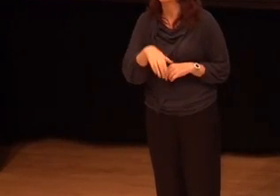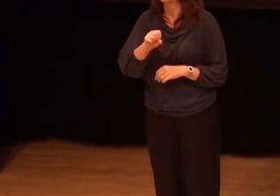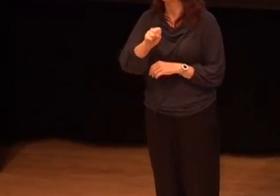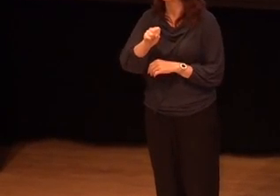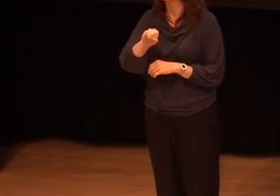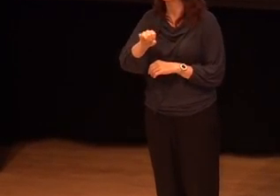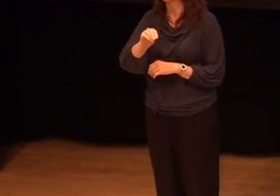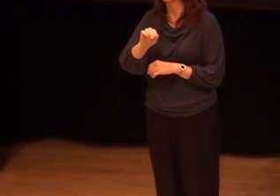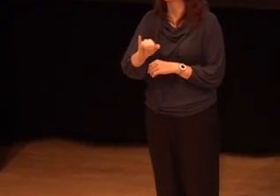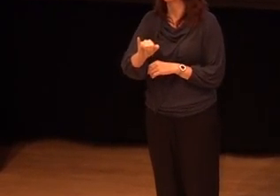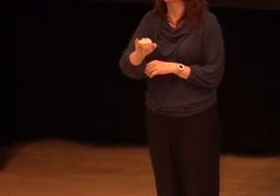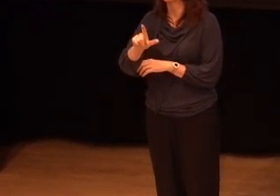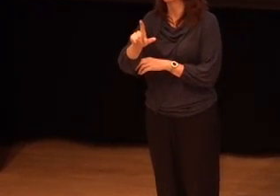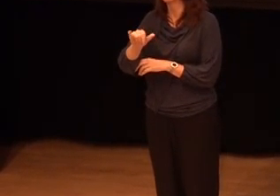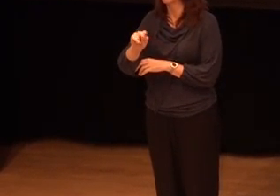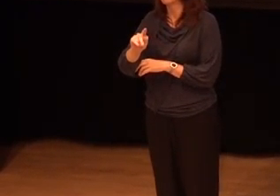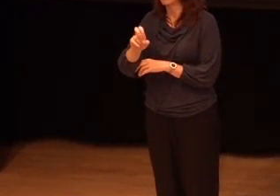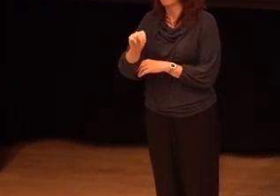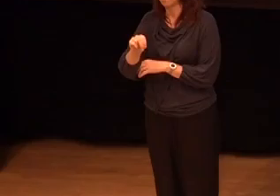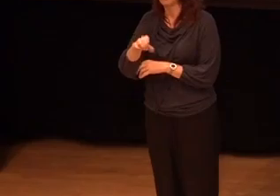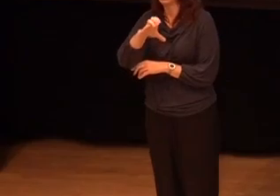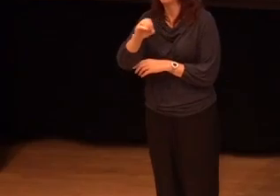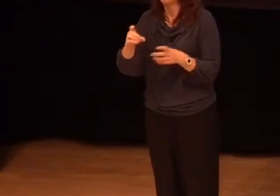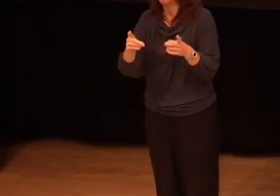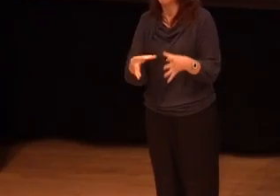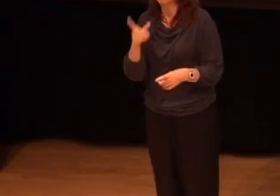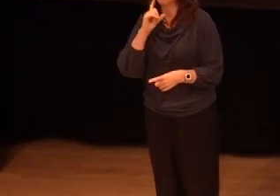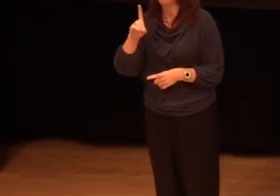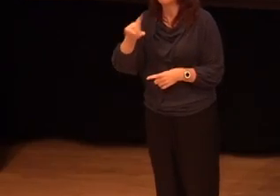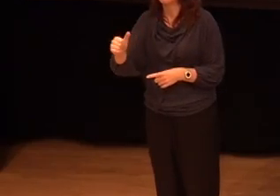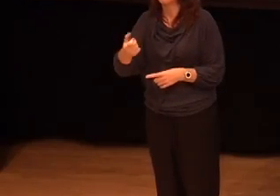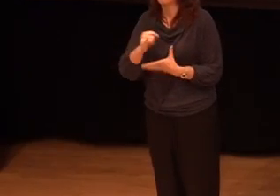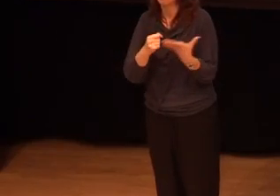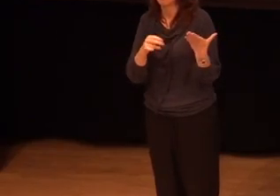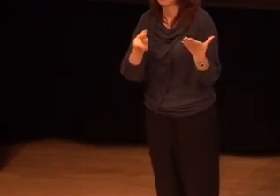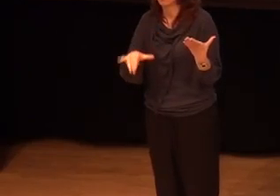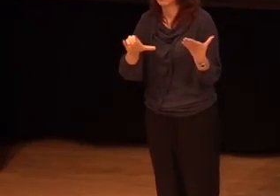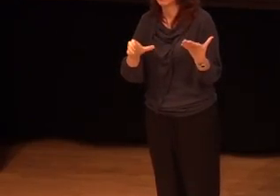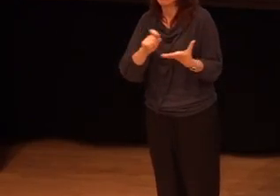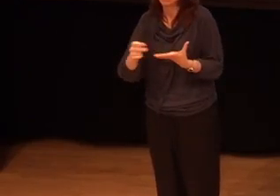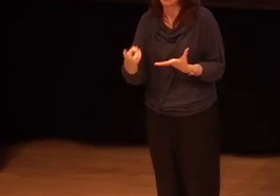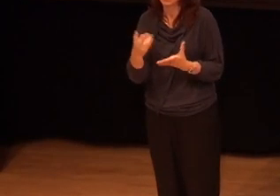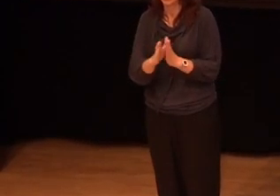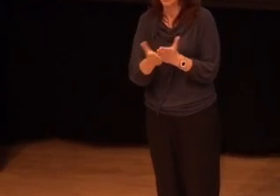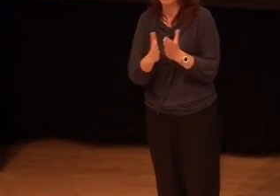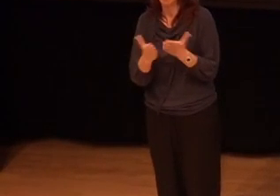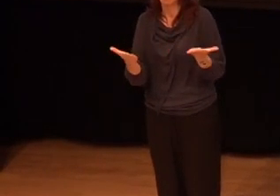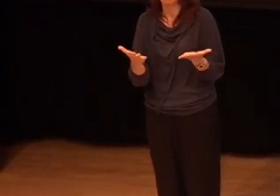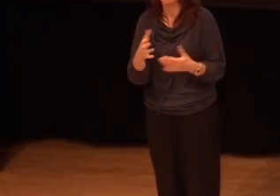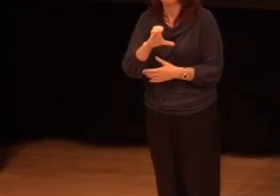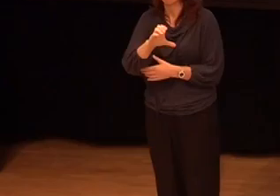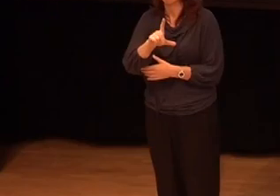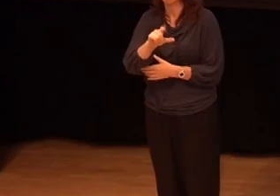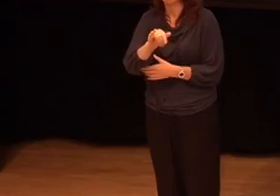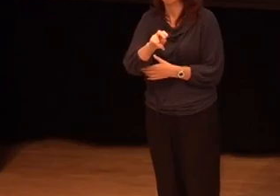Linton, co-director of the Disability Arts NYC, the author of two books, Claiming Disability,